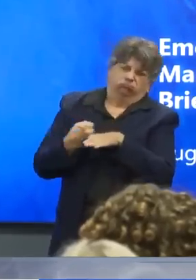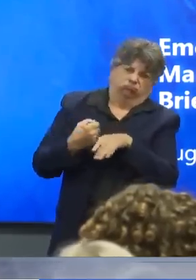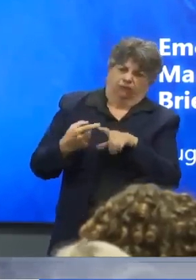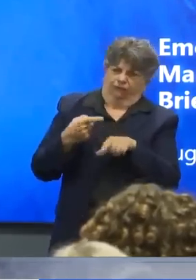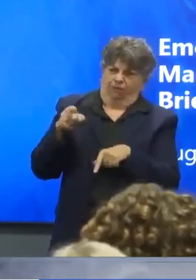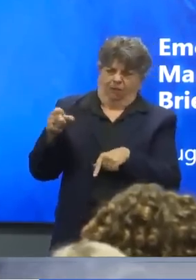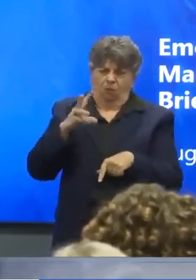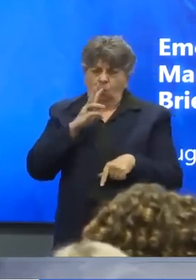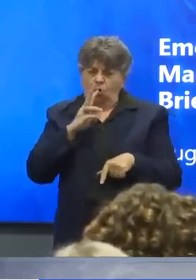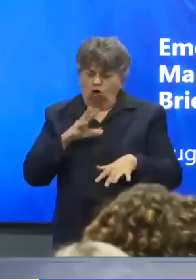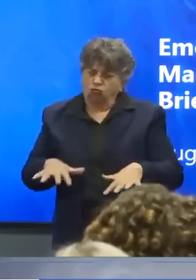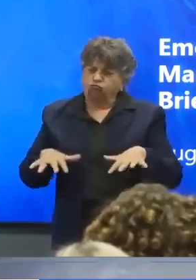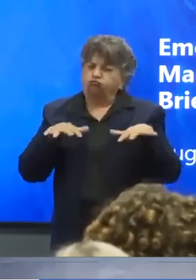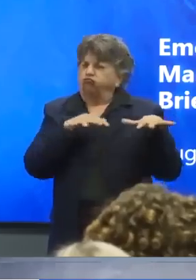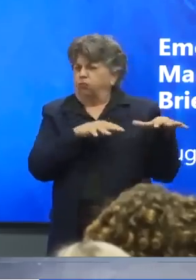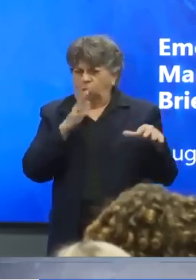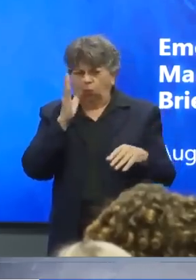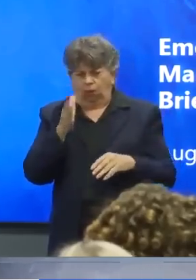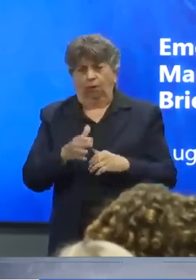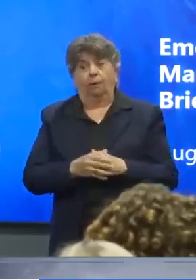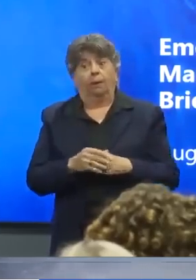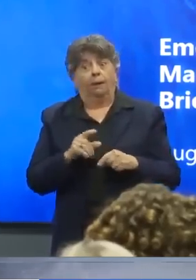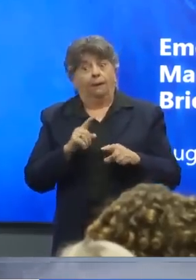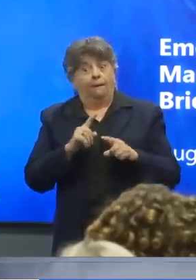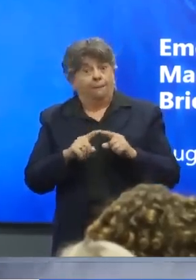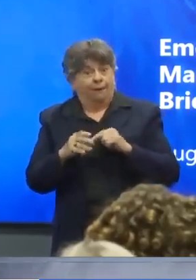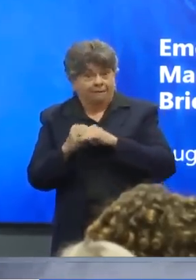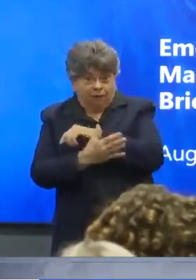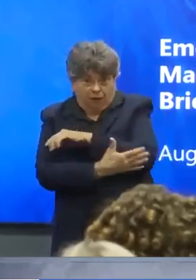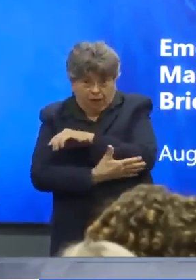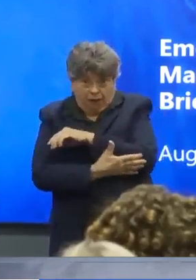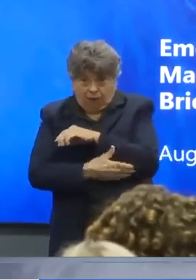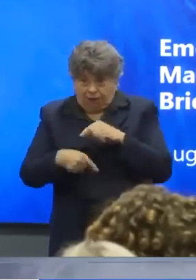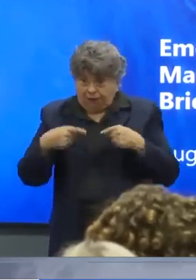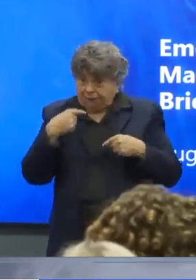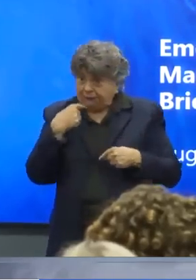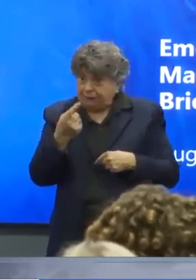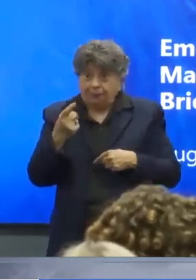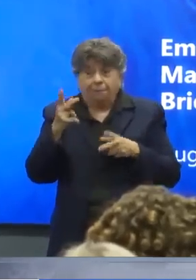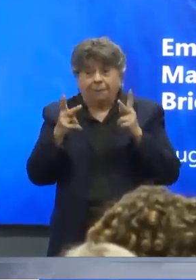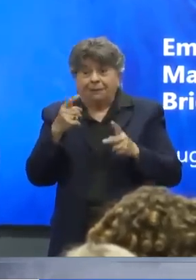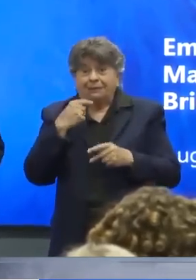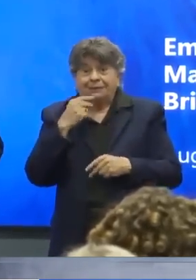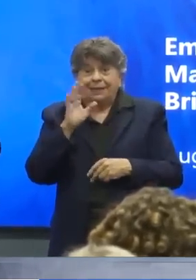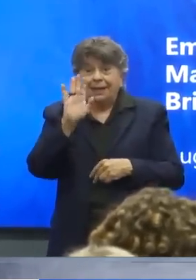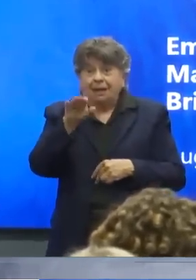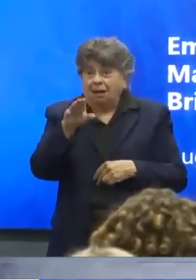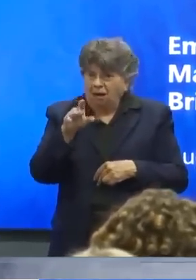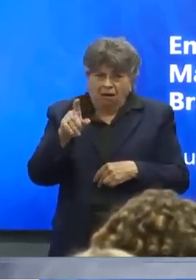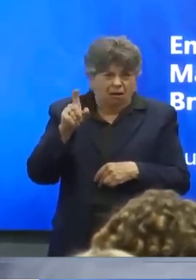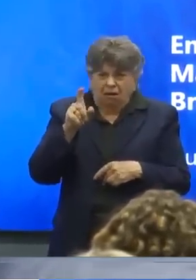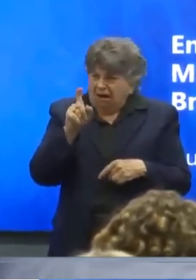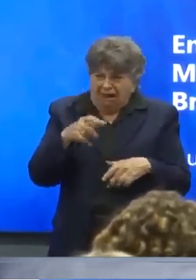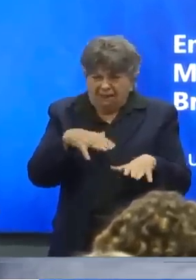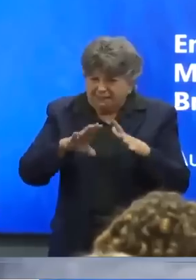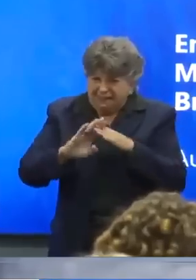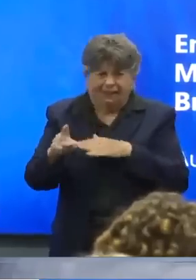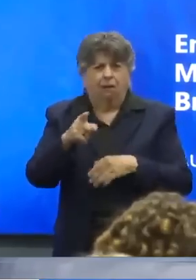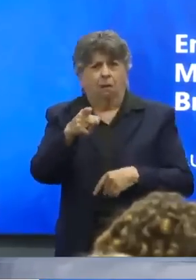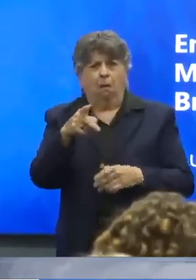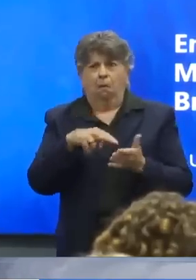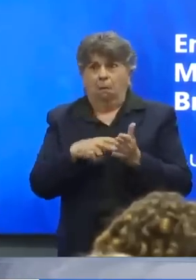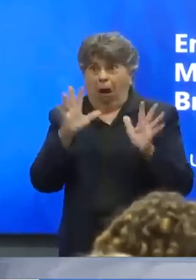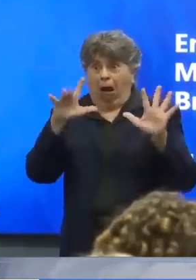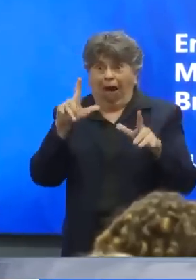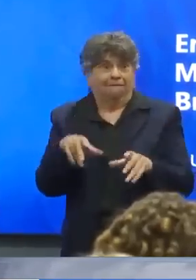told to evacuate, you do not need to get in your car and drive so you're outrunning the storm or going to a different state or